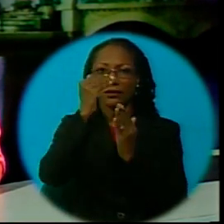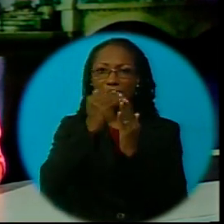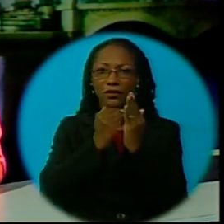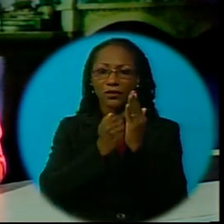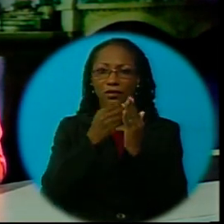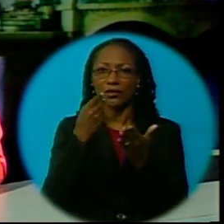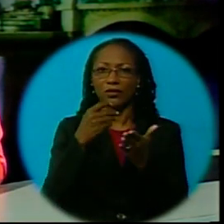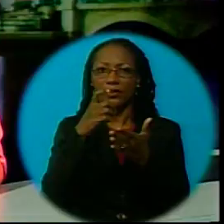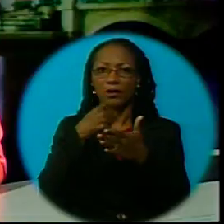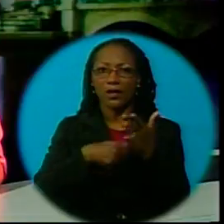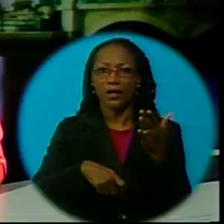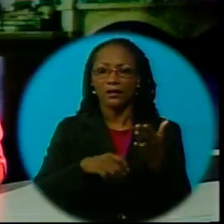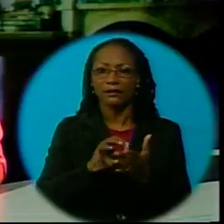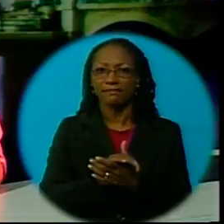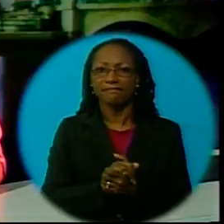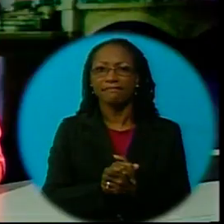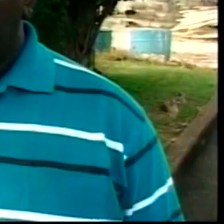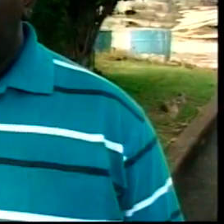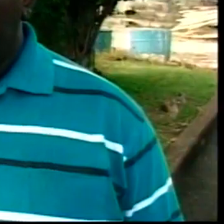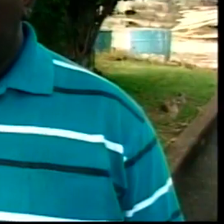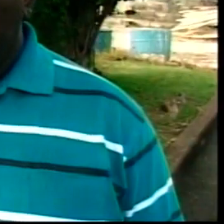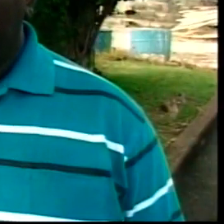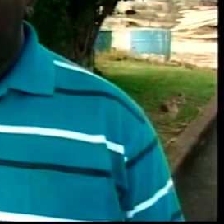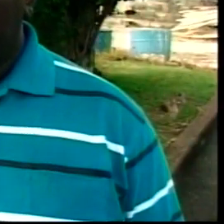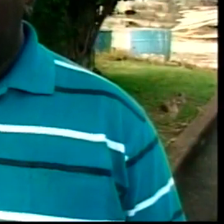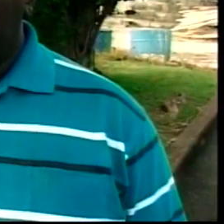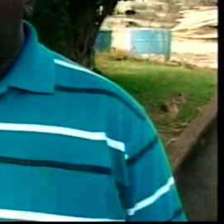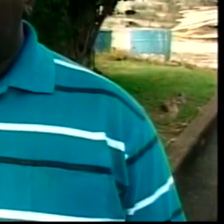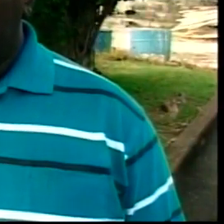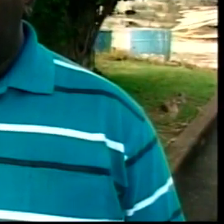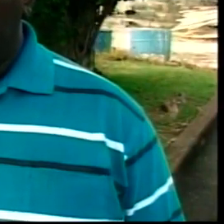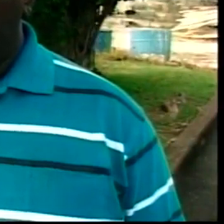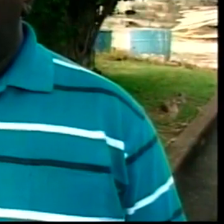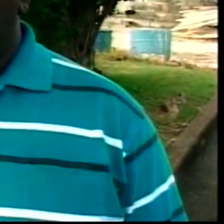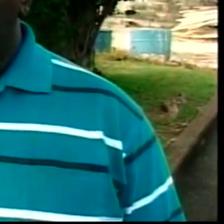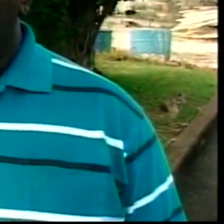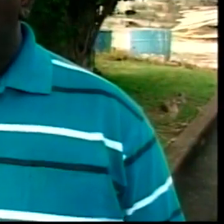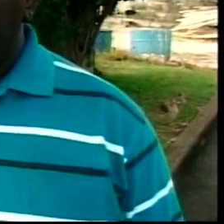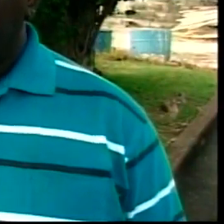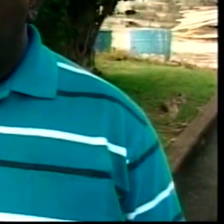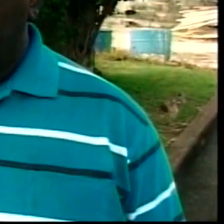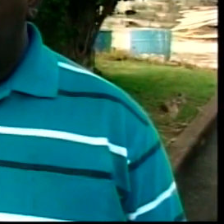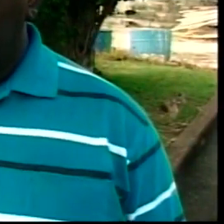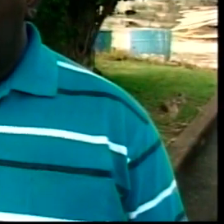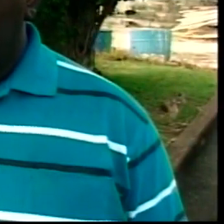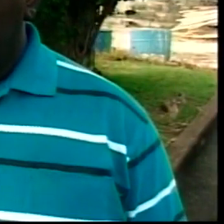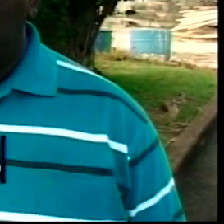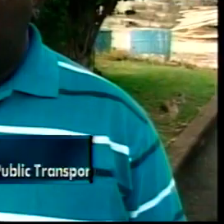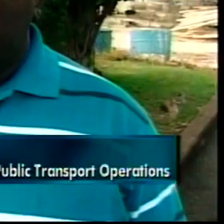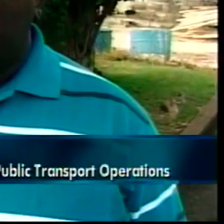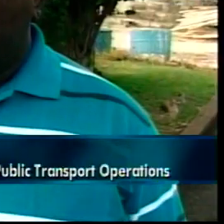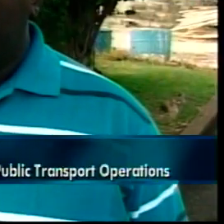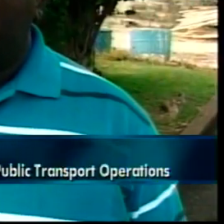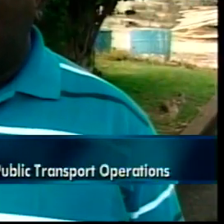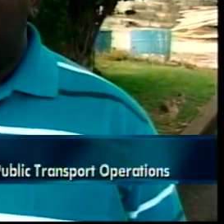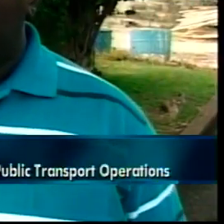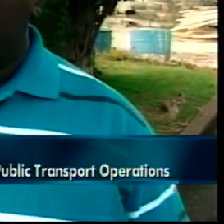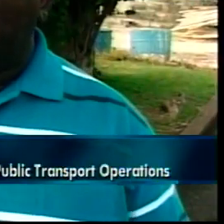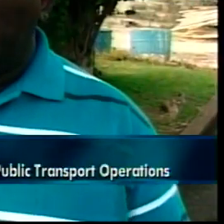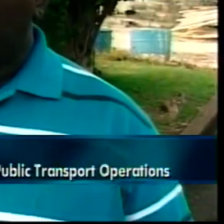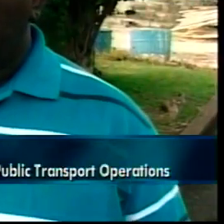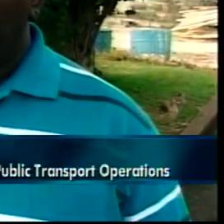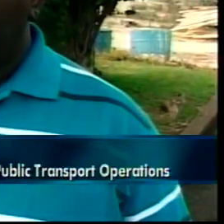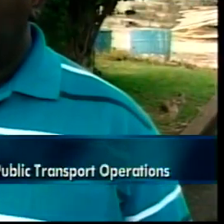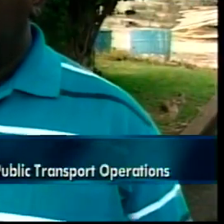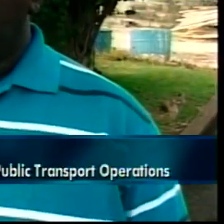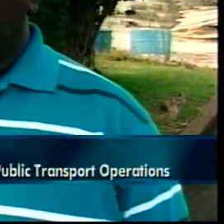expenditure. It makes no sense having a number of overcrowded routes where several vehicles are